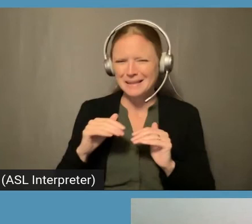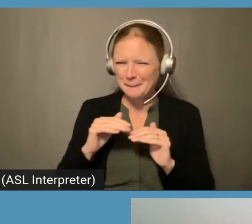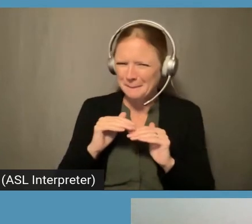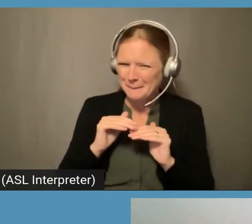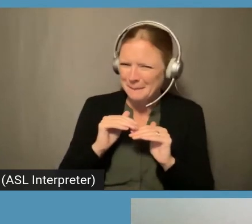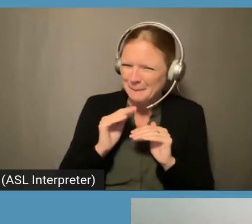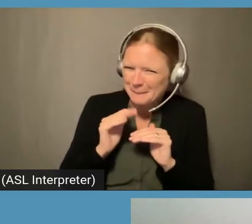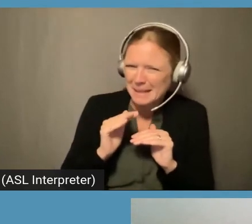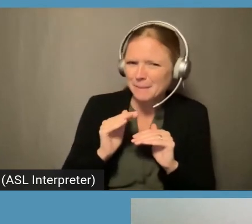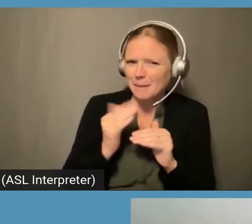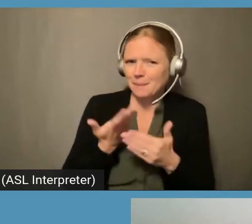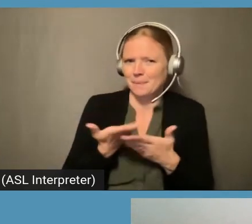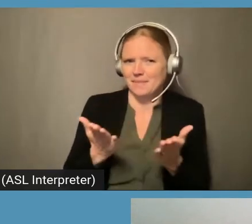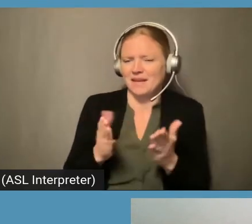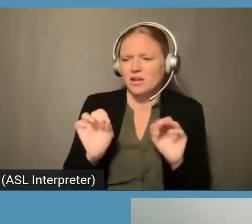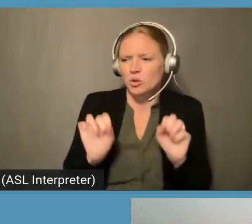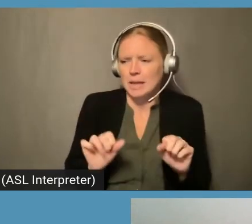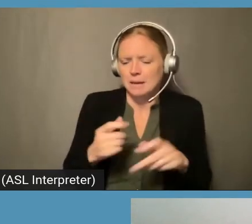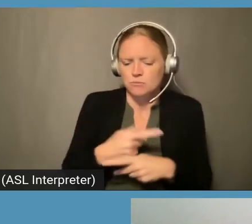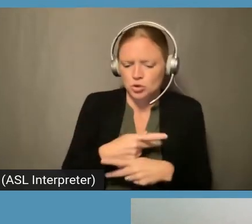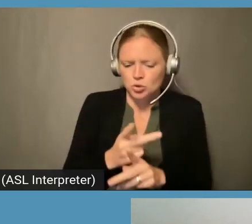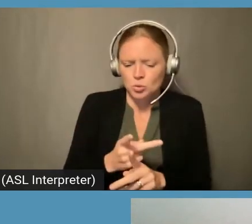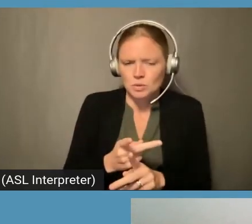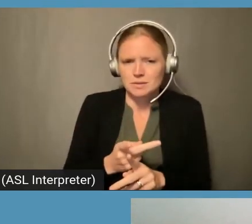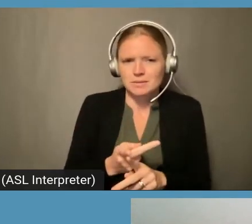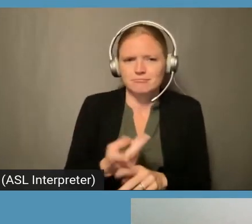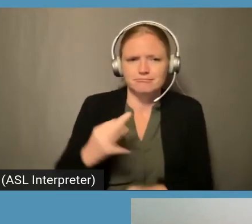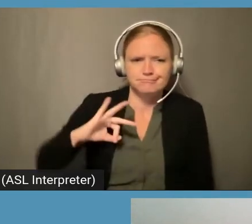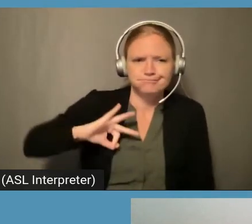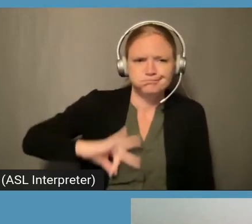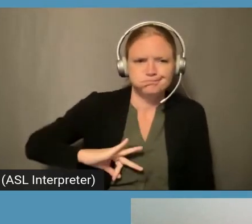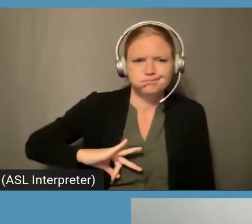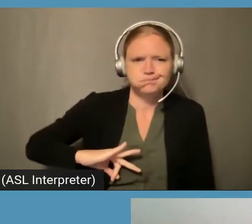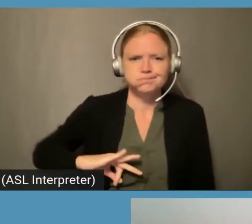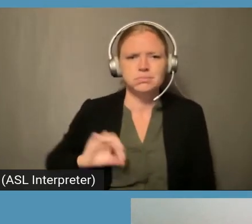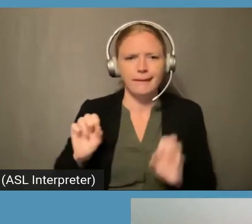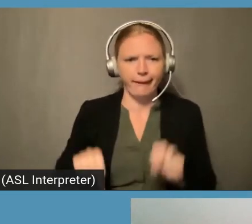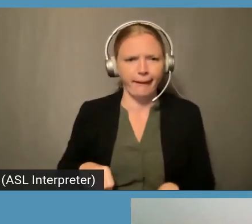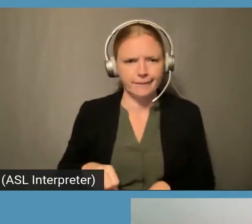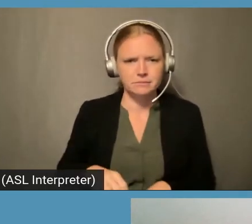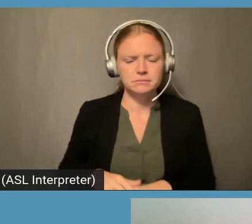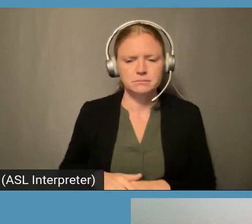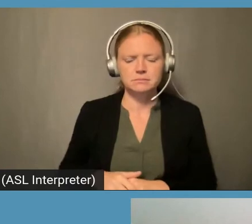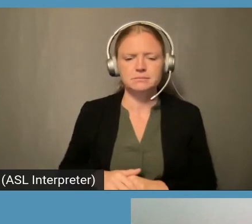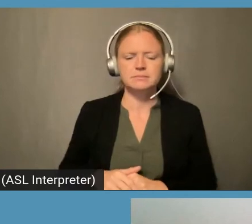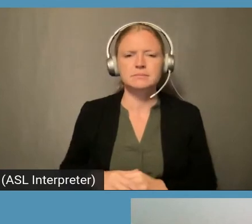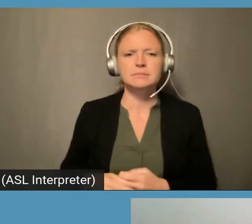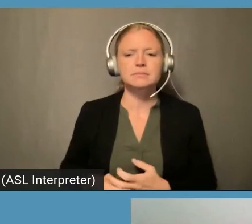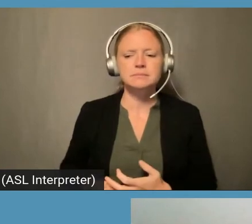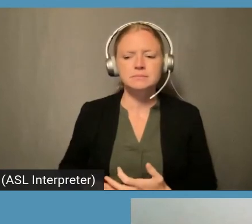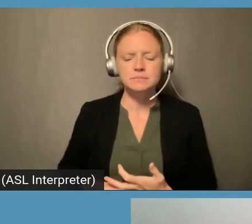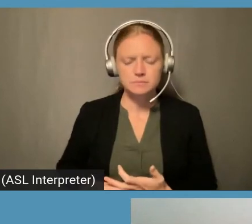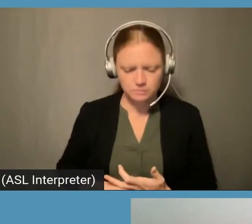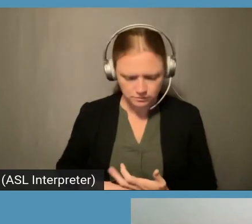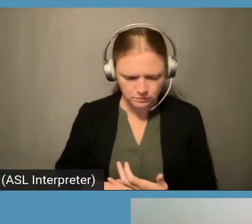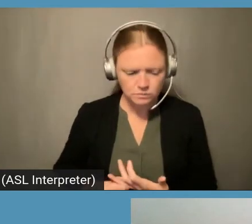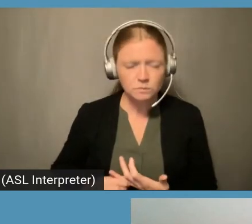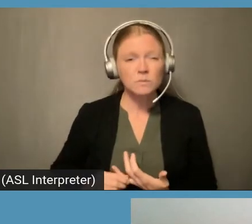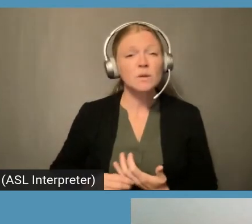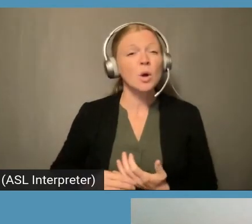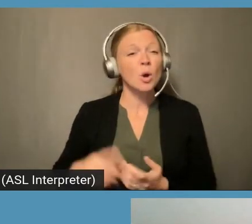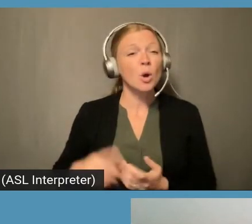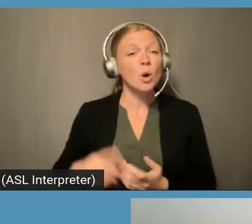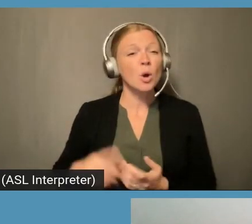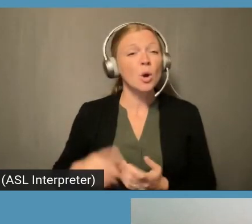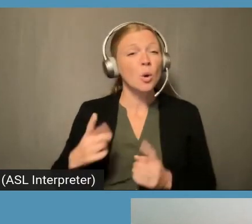can produce that your audience can get value from? And when you think about it that way,